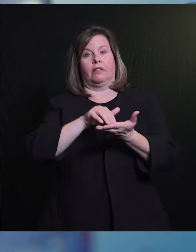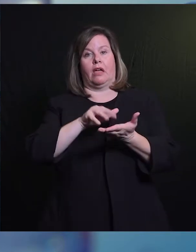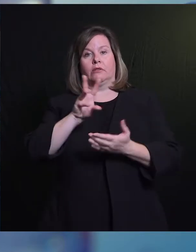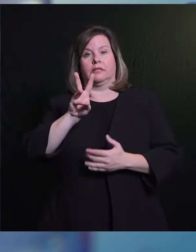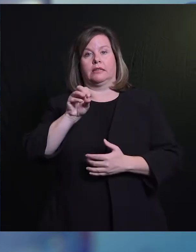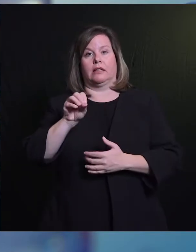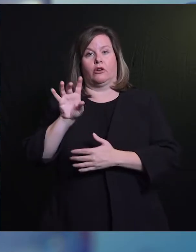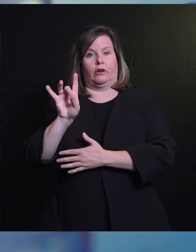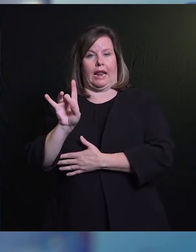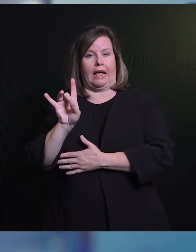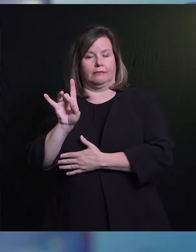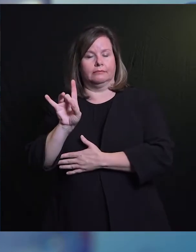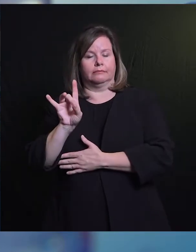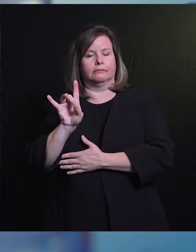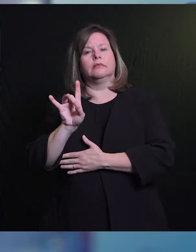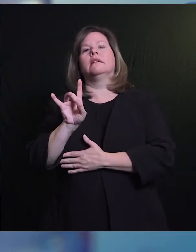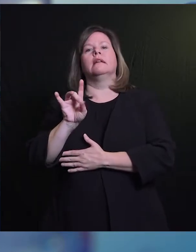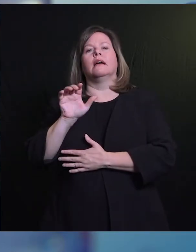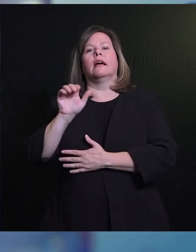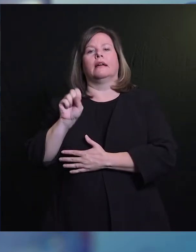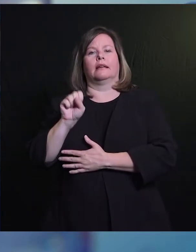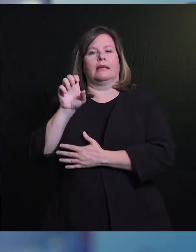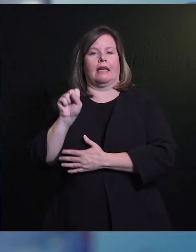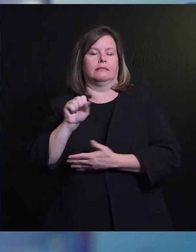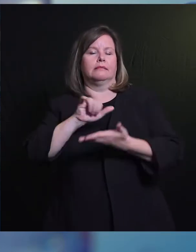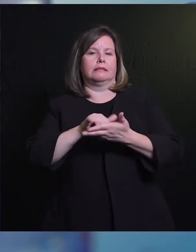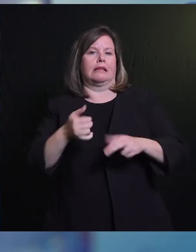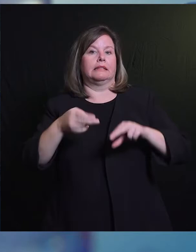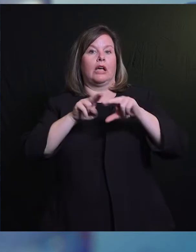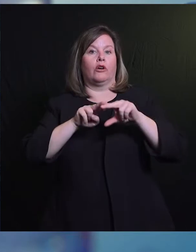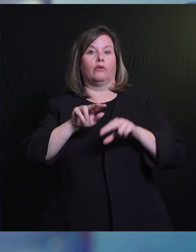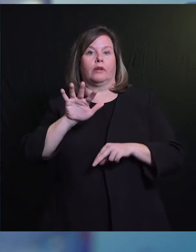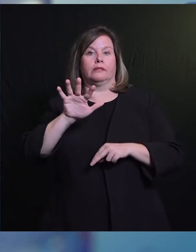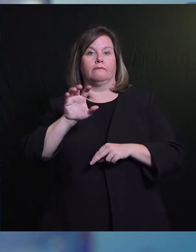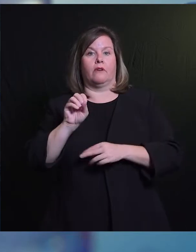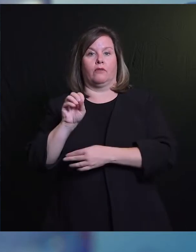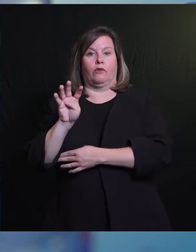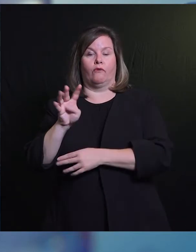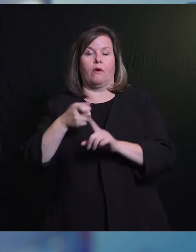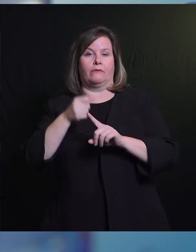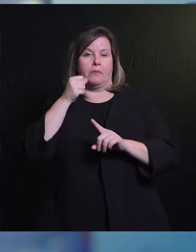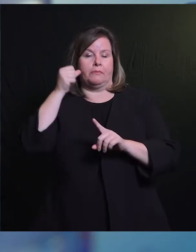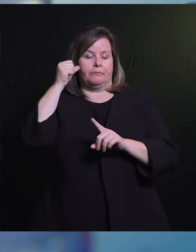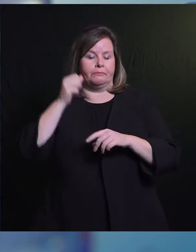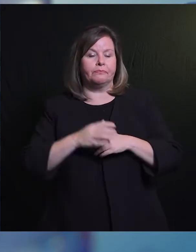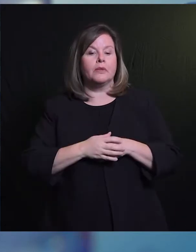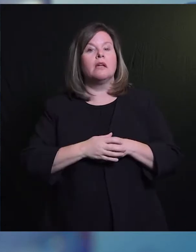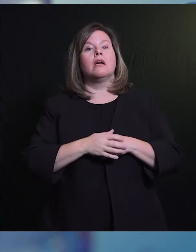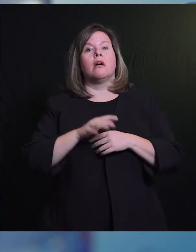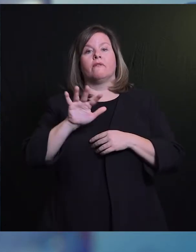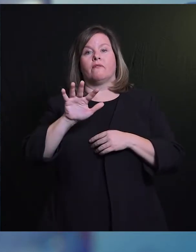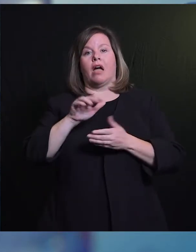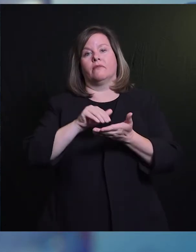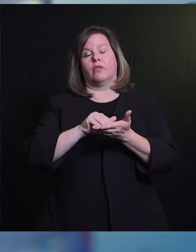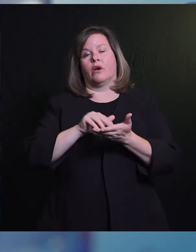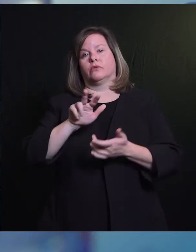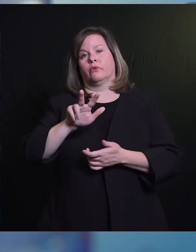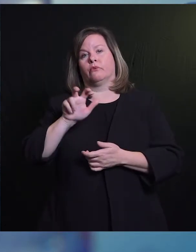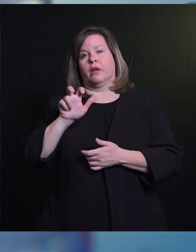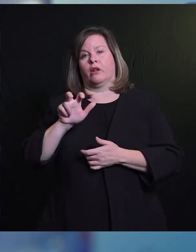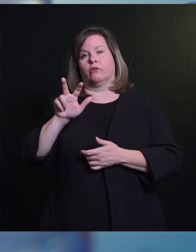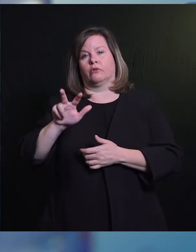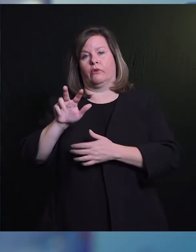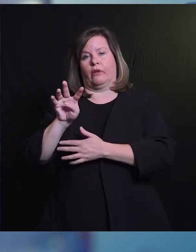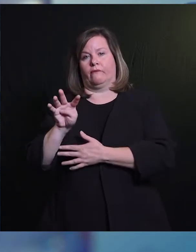55,608 diagnosed cases of COVID-19. That's an increase of 504 over the previous day, and 5,334